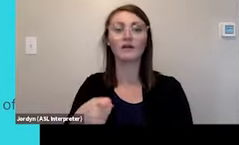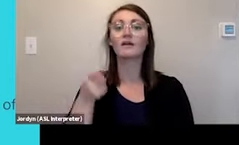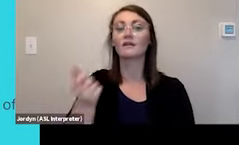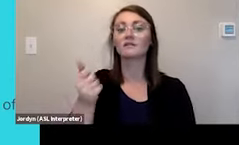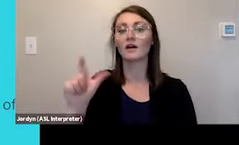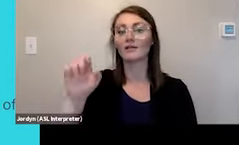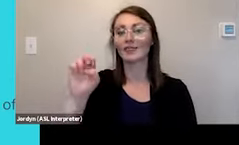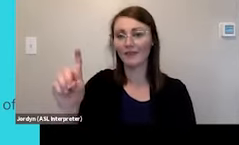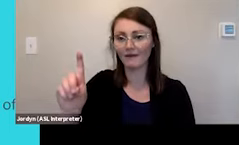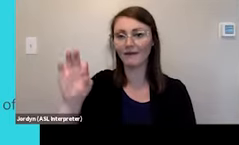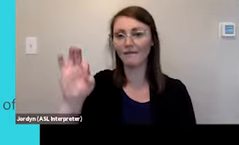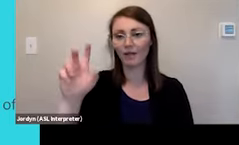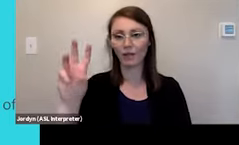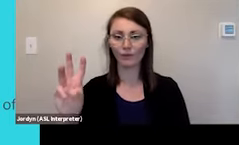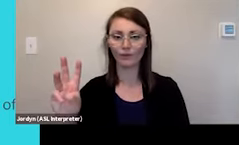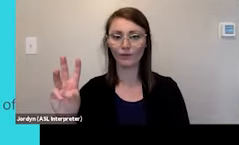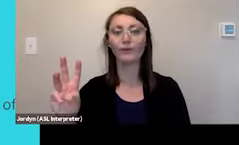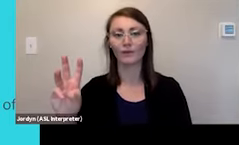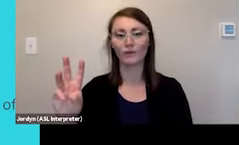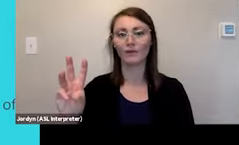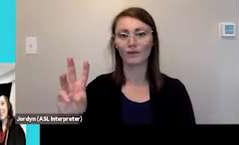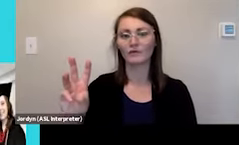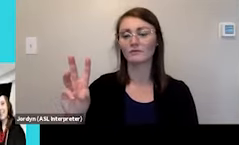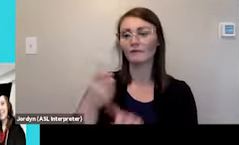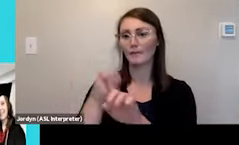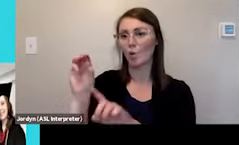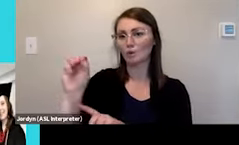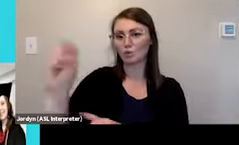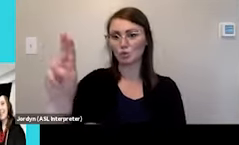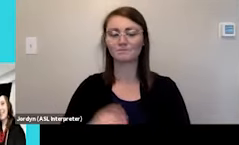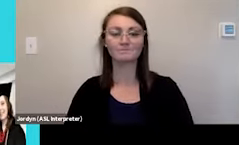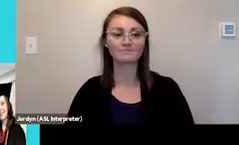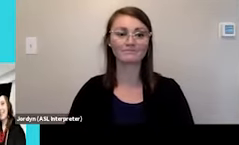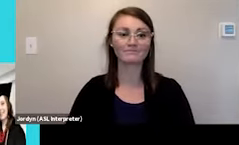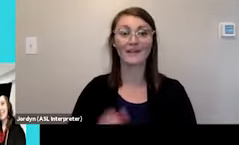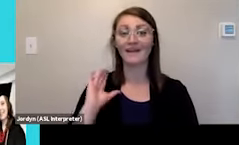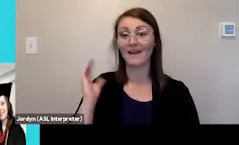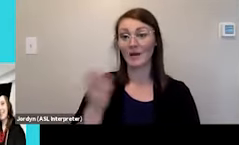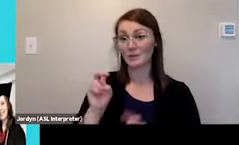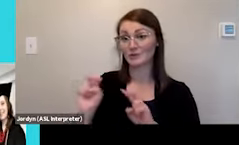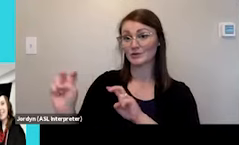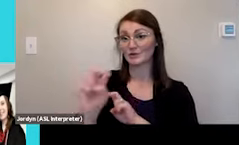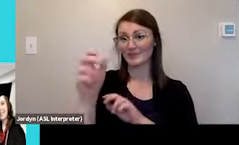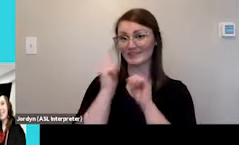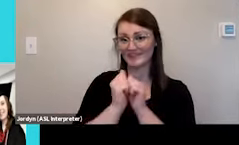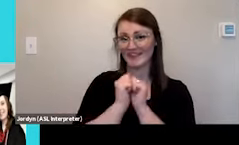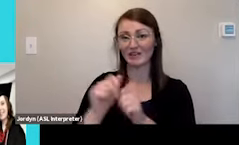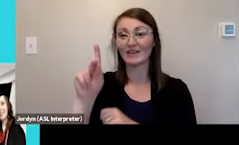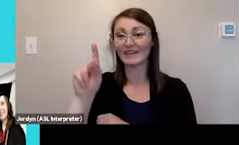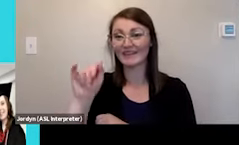Ohio State University College of Social Work. And just our bit of our journey today, Karen and I had known each other